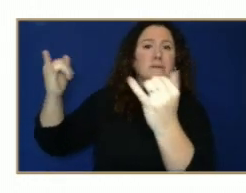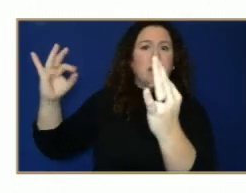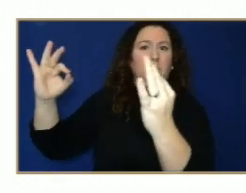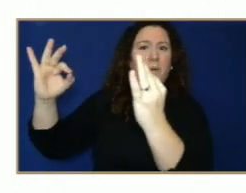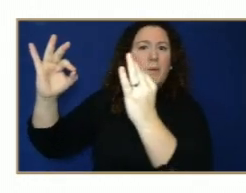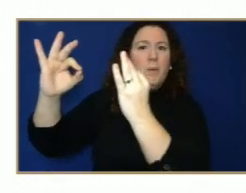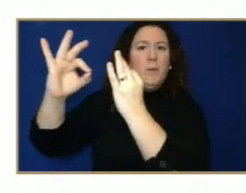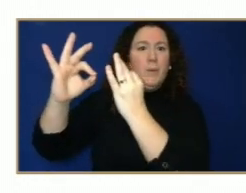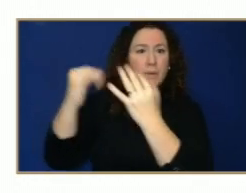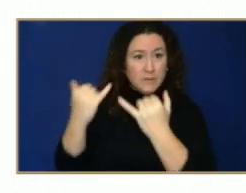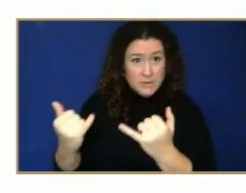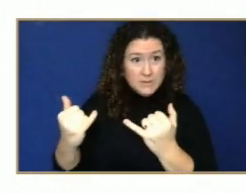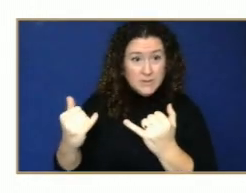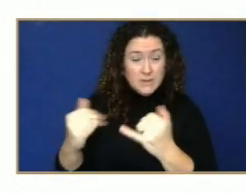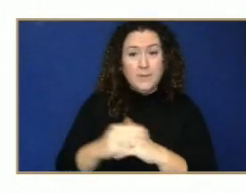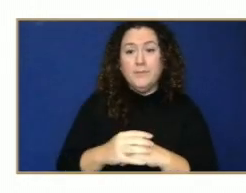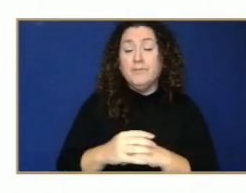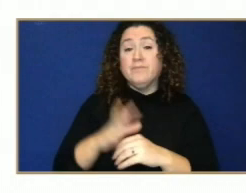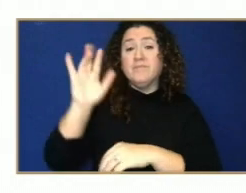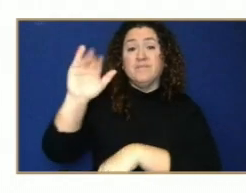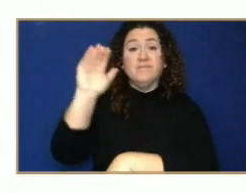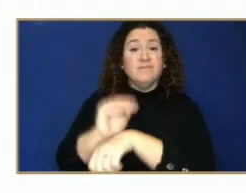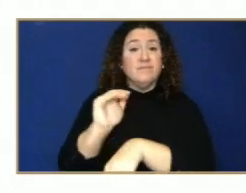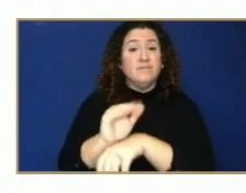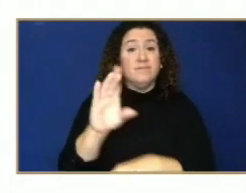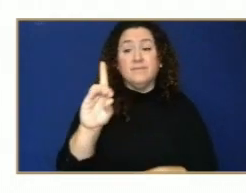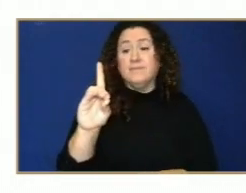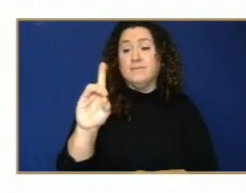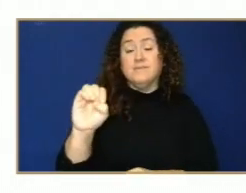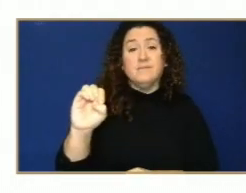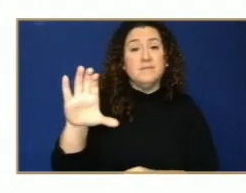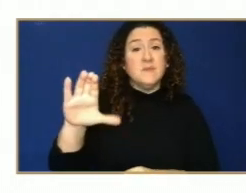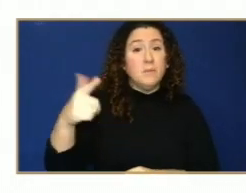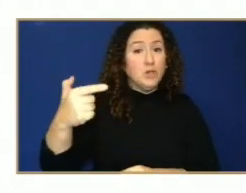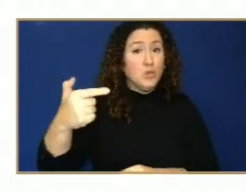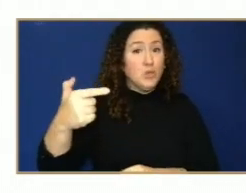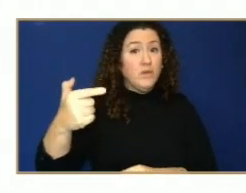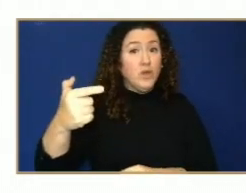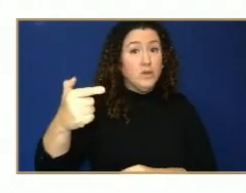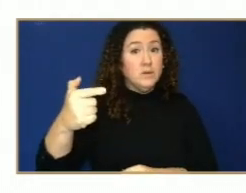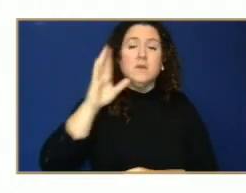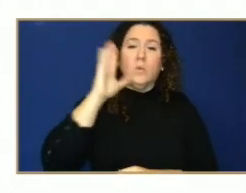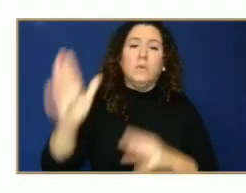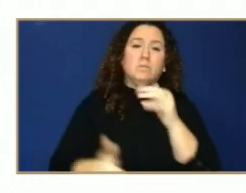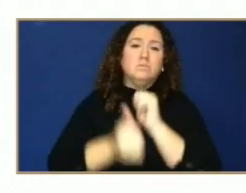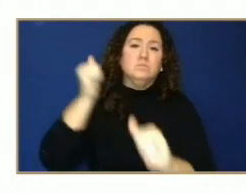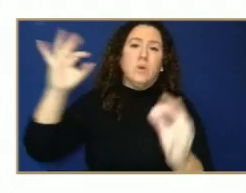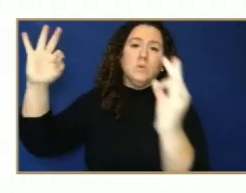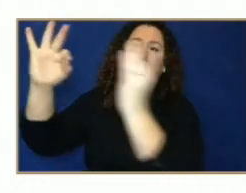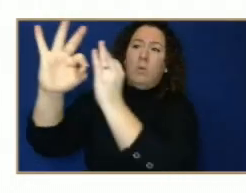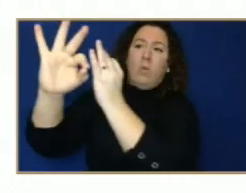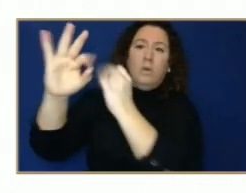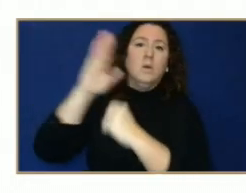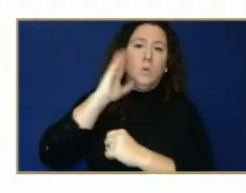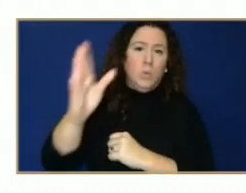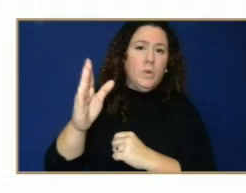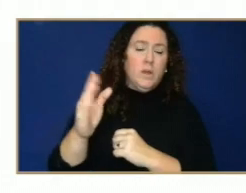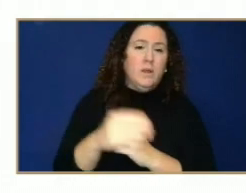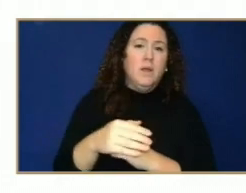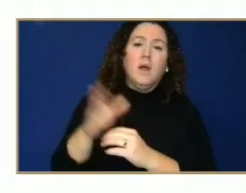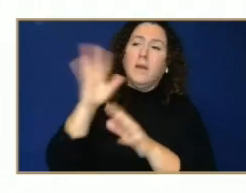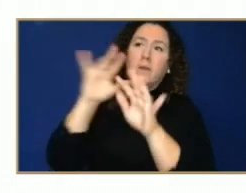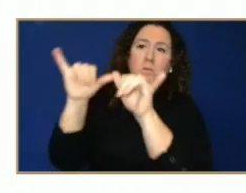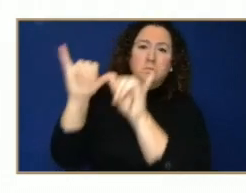night of December 21st, they're getting to be about a tenth of a degree apart, and they'll be a similar distance to that for the day before and the day